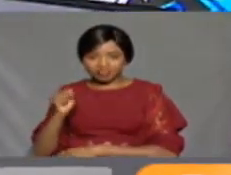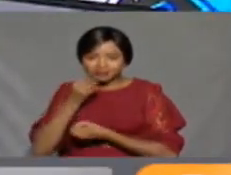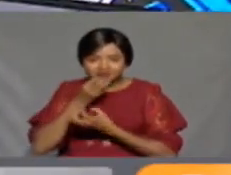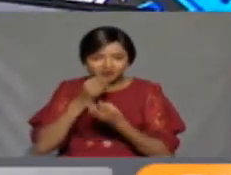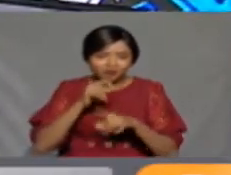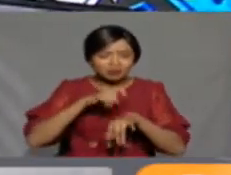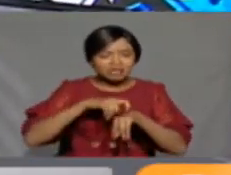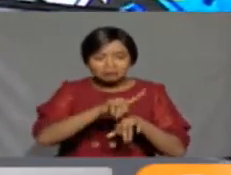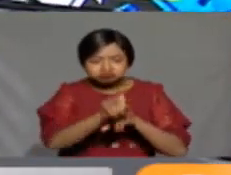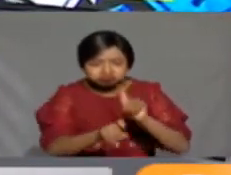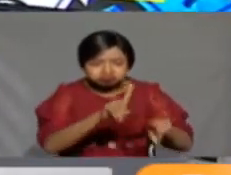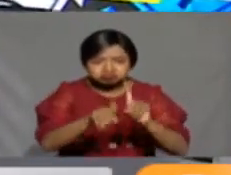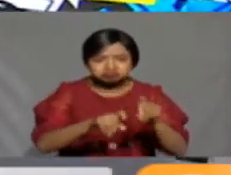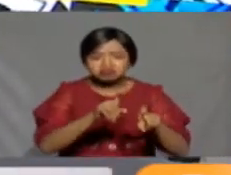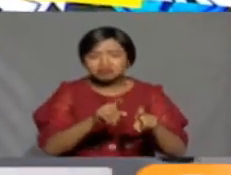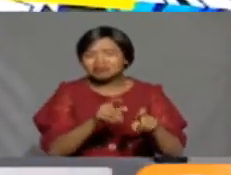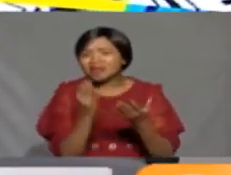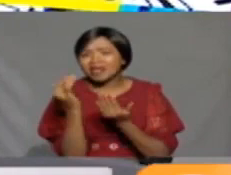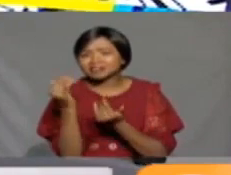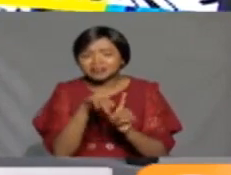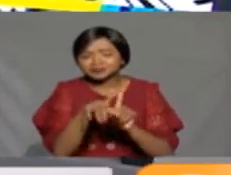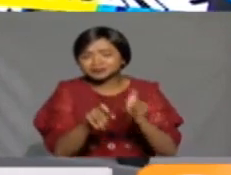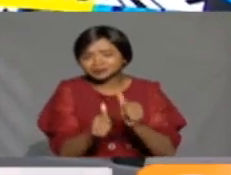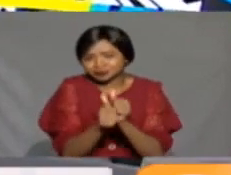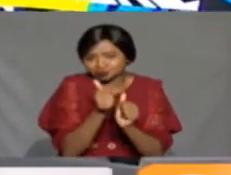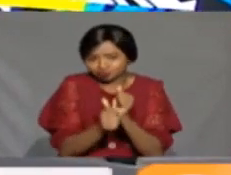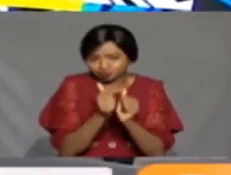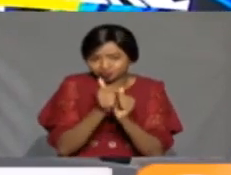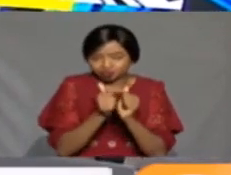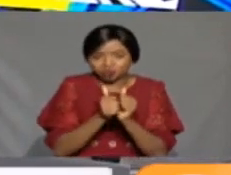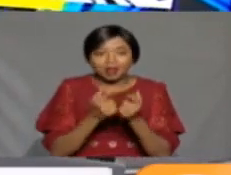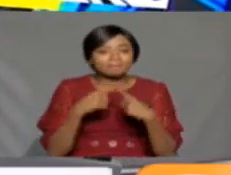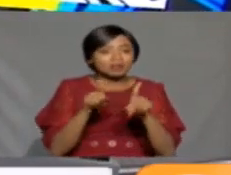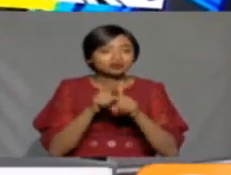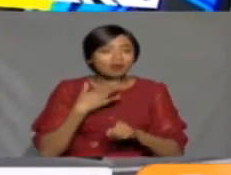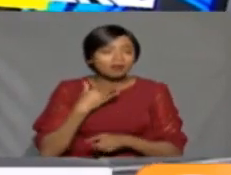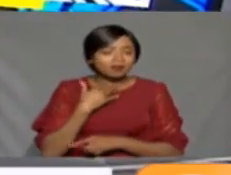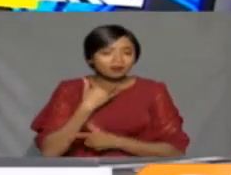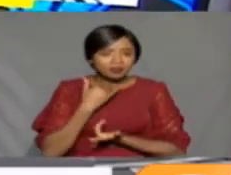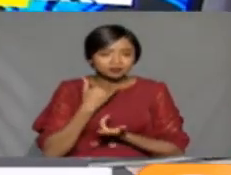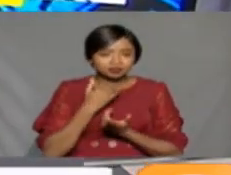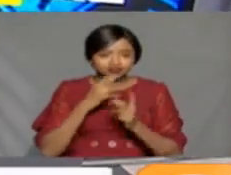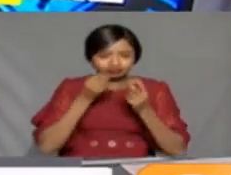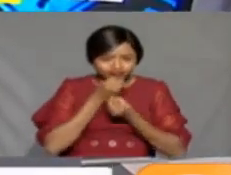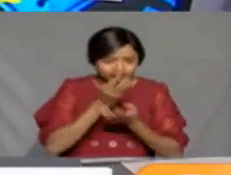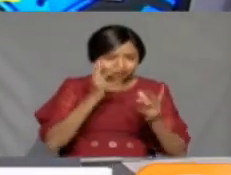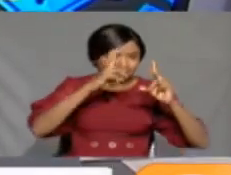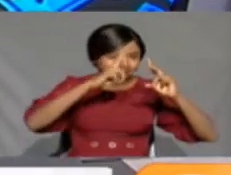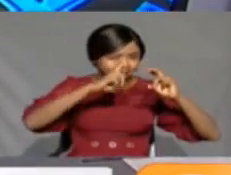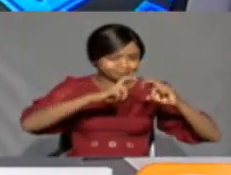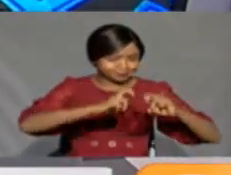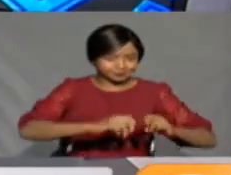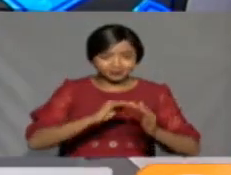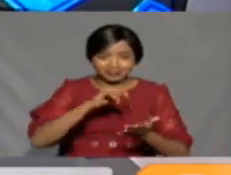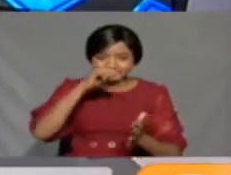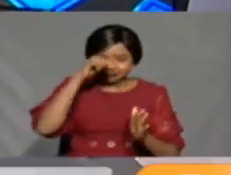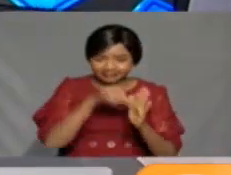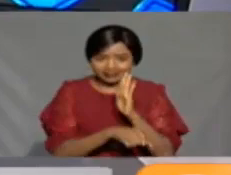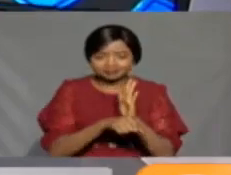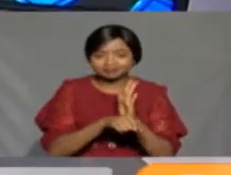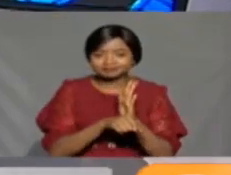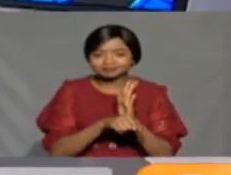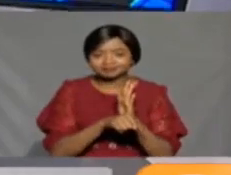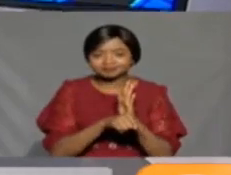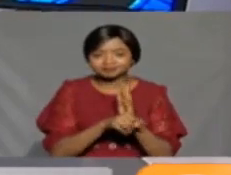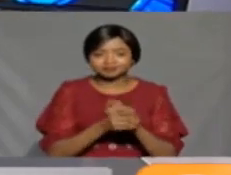the questionnaire when the enumerators visit your house from the 24th. But nevertheless, I want to try and get a little bit deeper and give you the thematic areas that